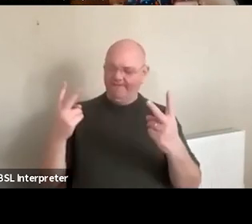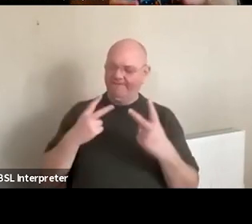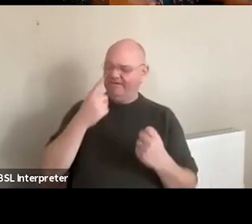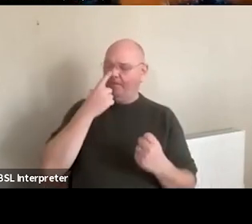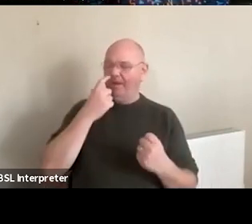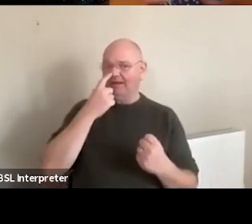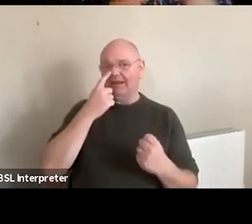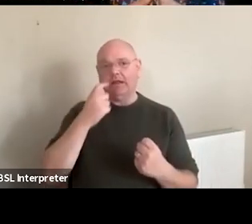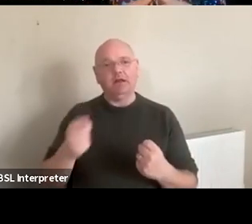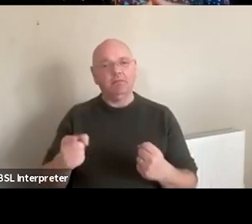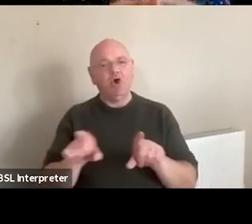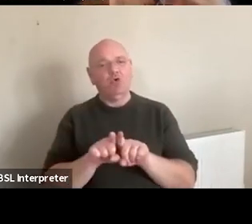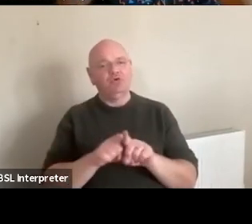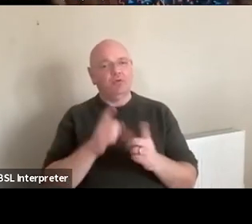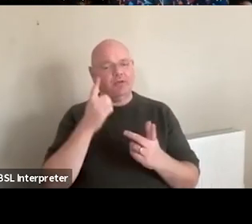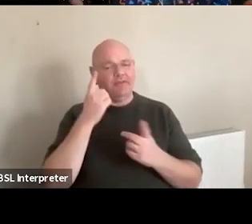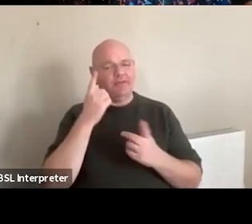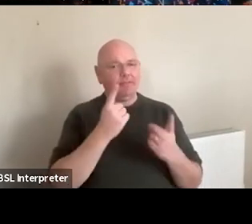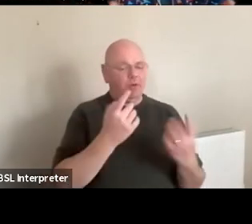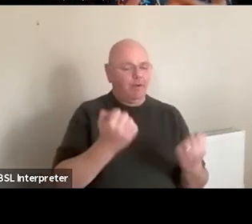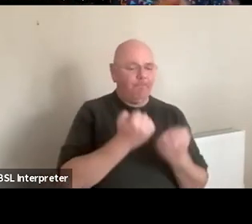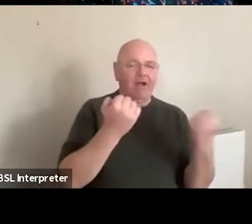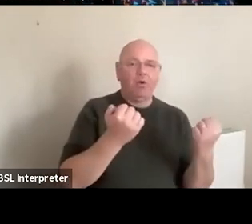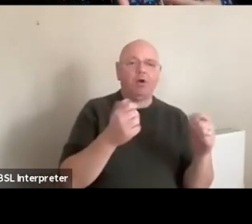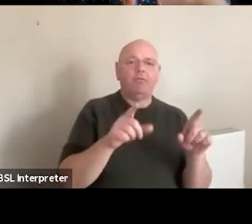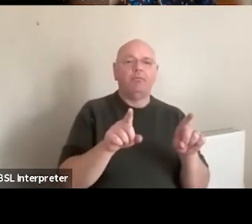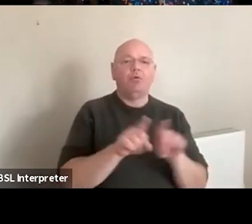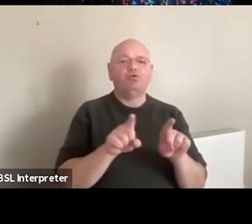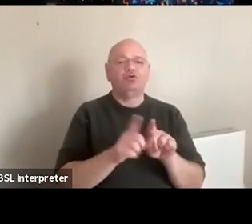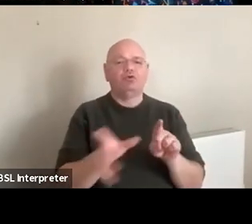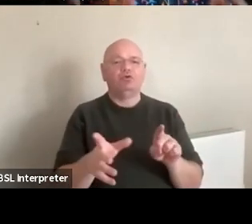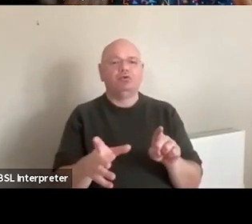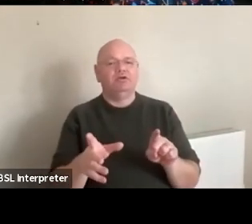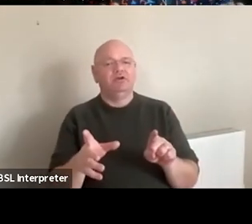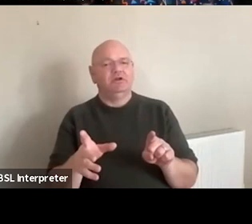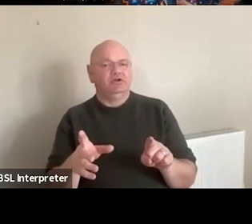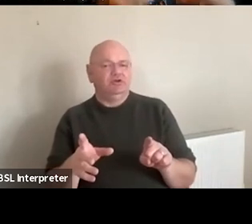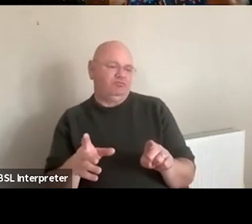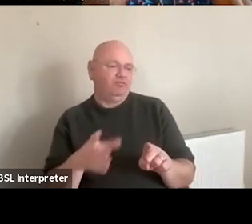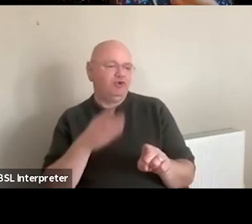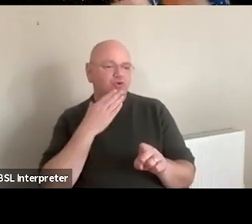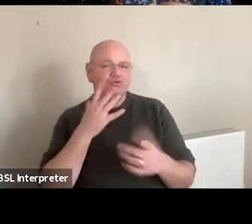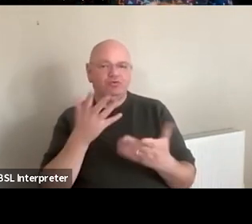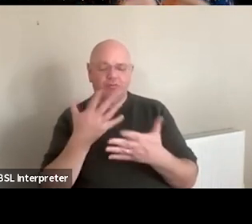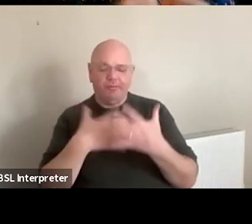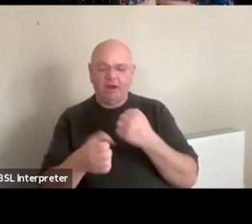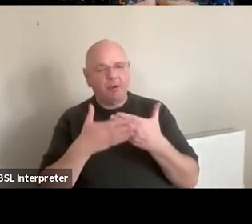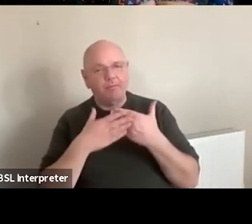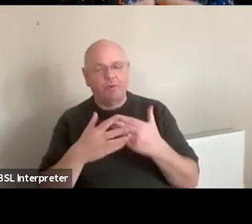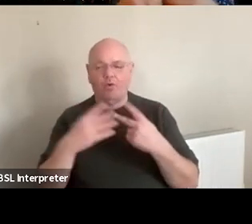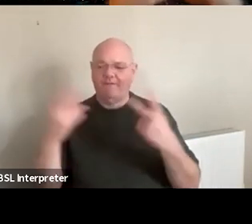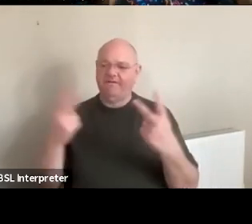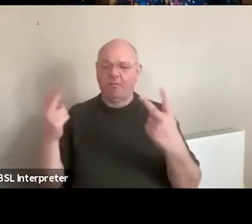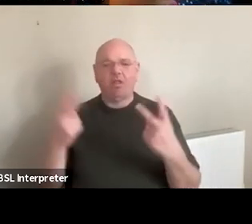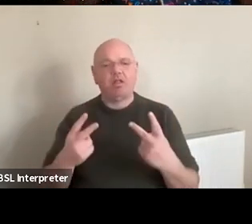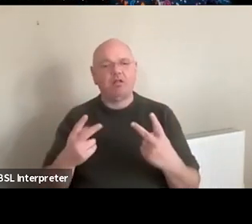about in terms of that and power and the refusal to make something legible, the refusal to make something visible, and to keep coming back to this point, just